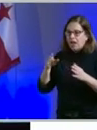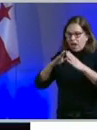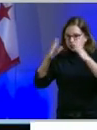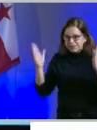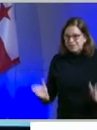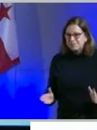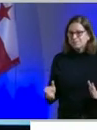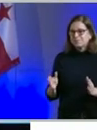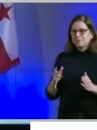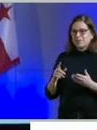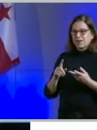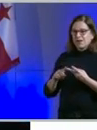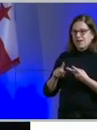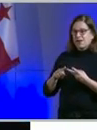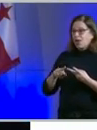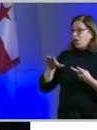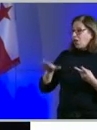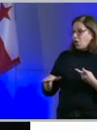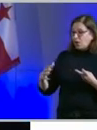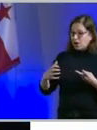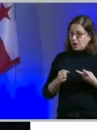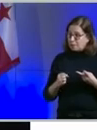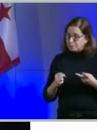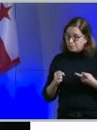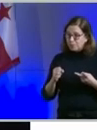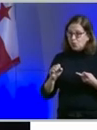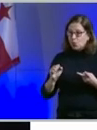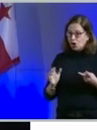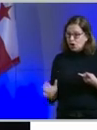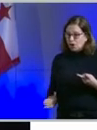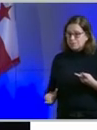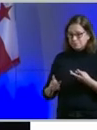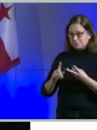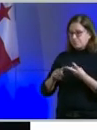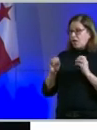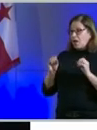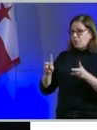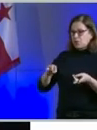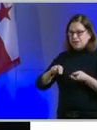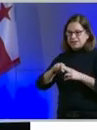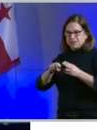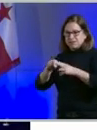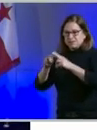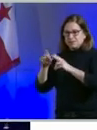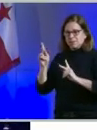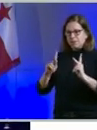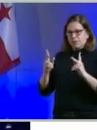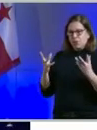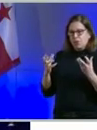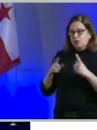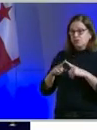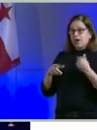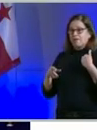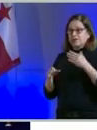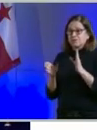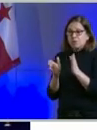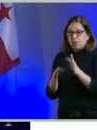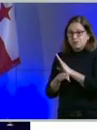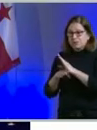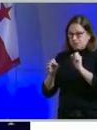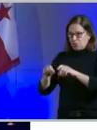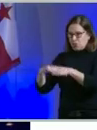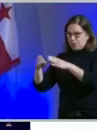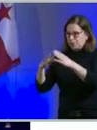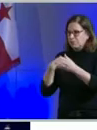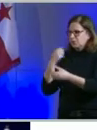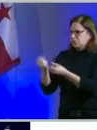would like to see more business opportunities for people who want to open small businesses. We had to find a way to get more small businesses to own